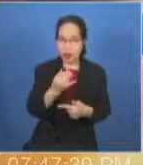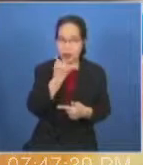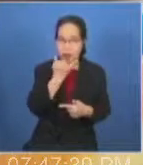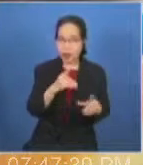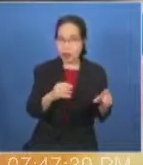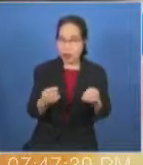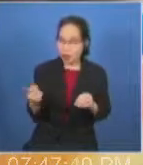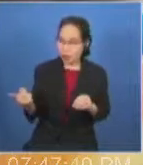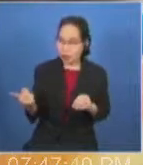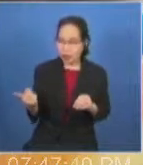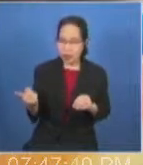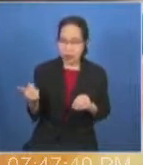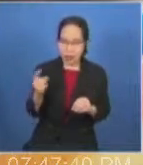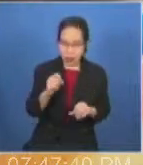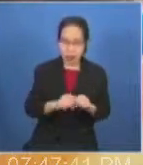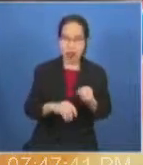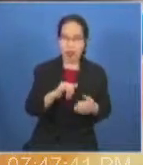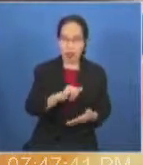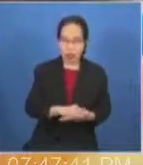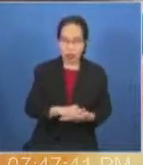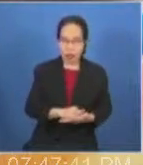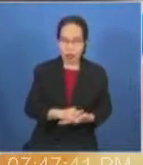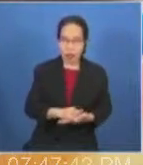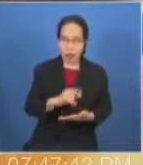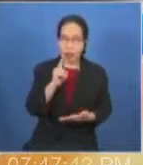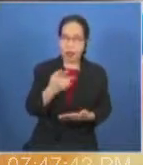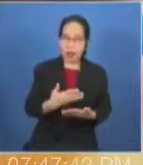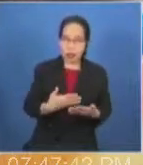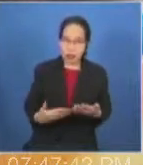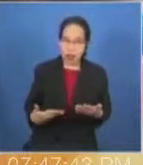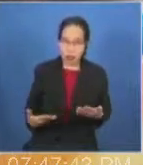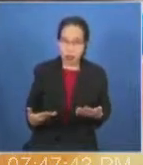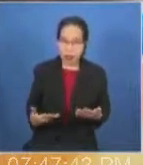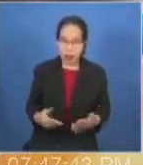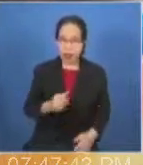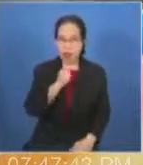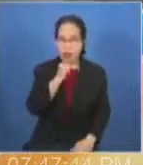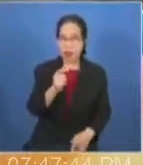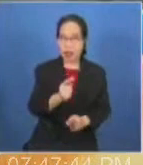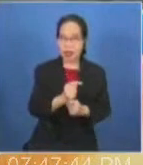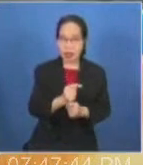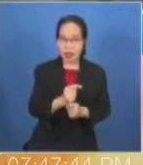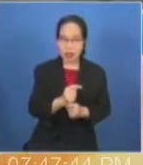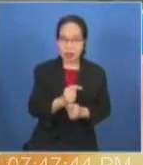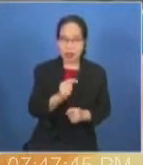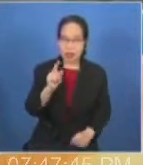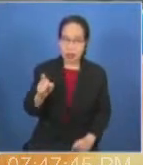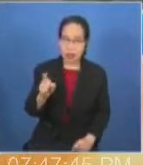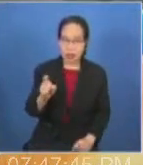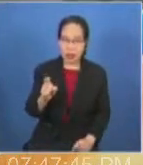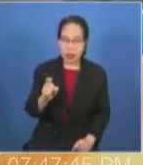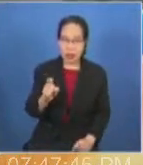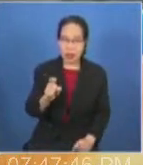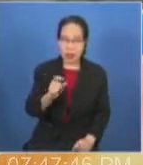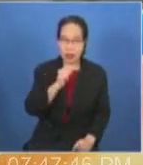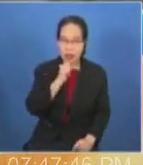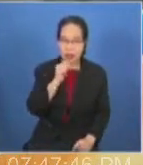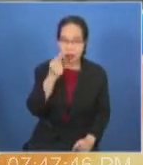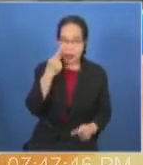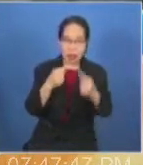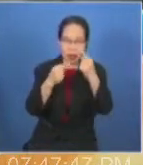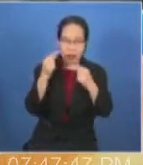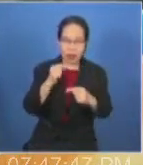Tell him or her if what he's doing is right or wrong. If there's one thing he does not understand,